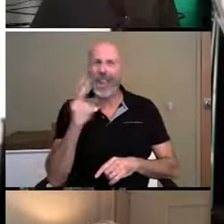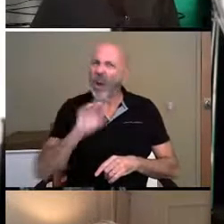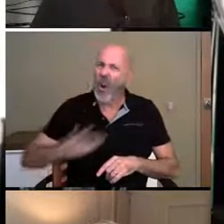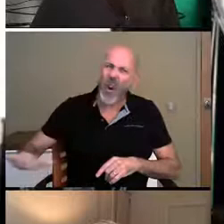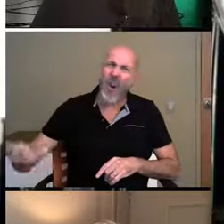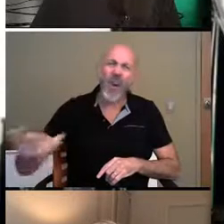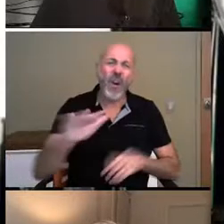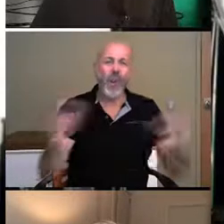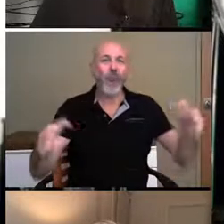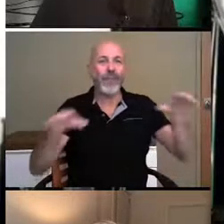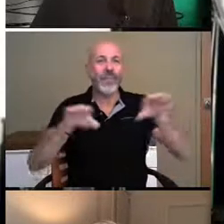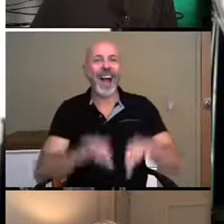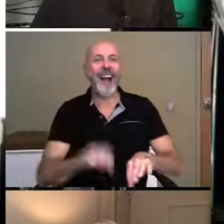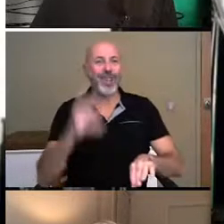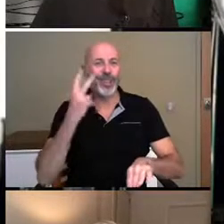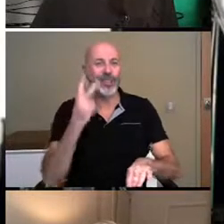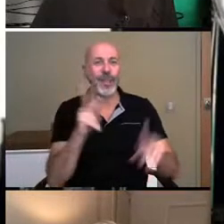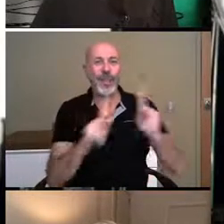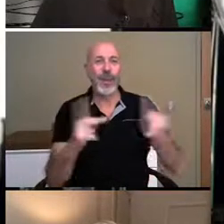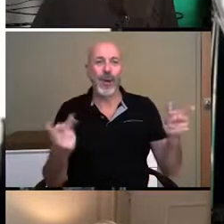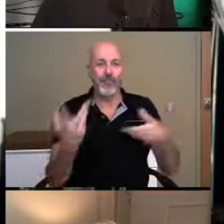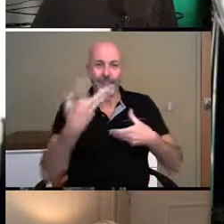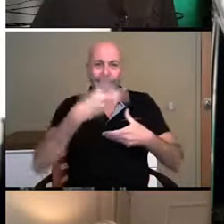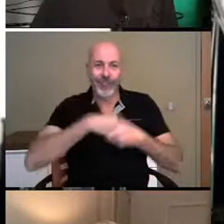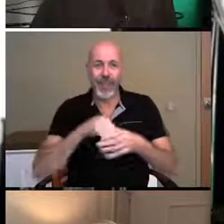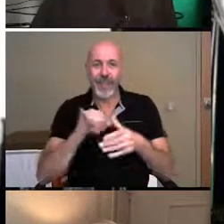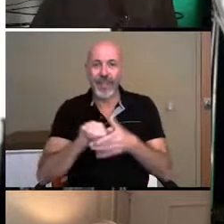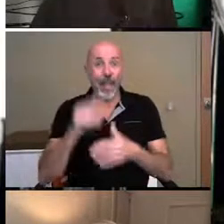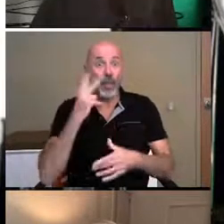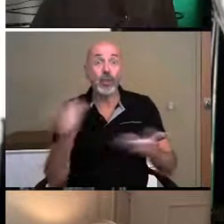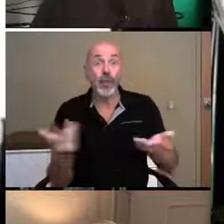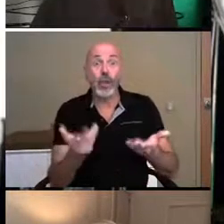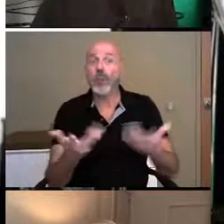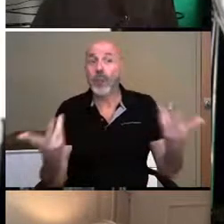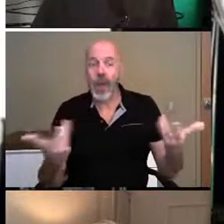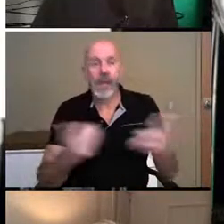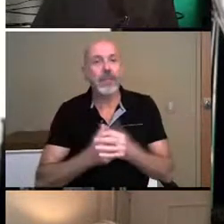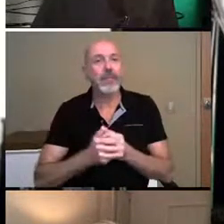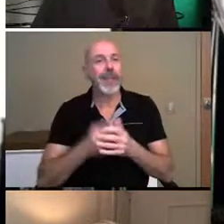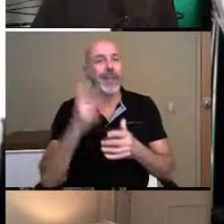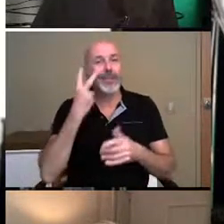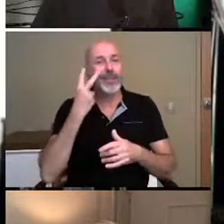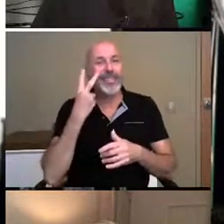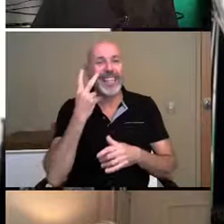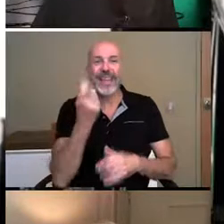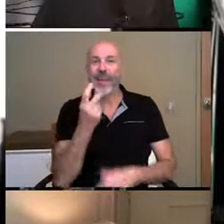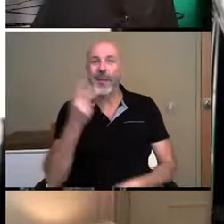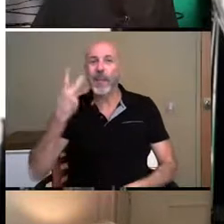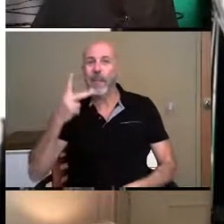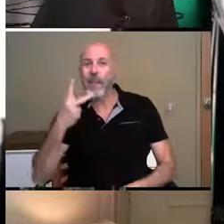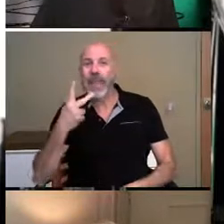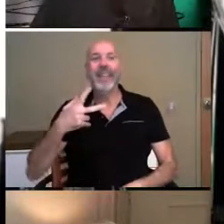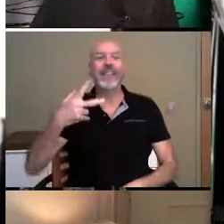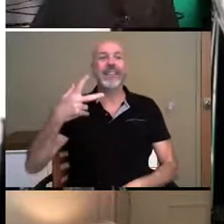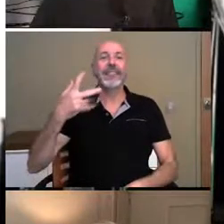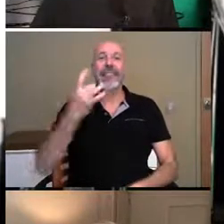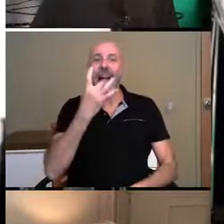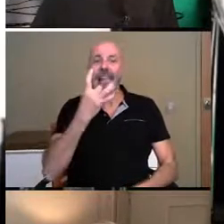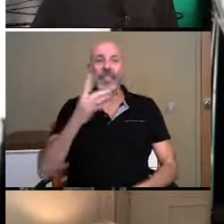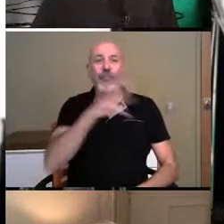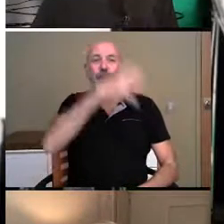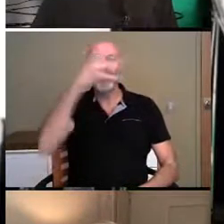and you are encouraged here in the Coachella Valley to put rainbow and pink lights in your windows